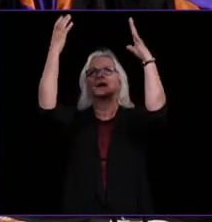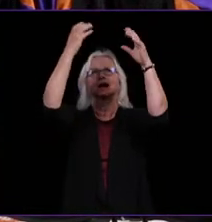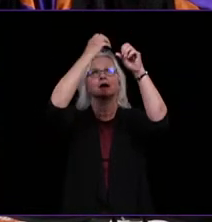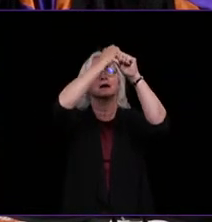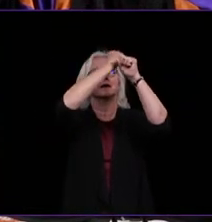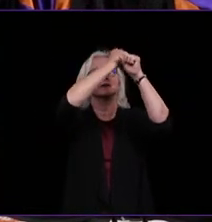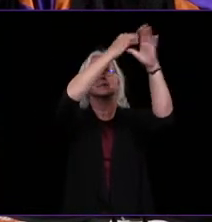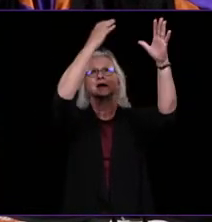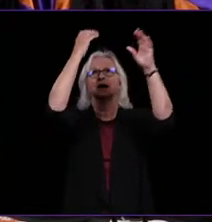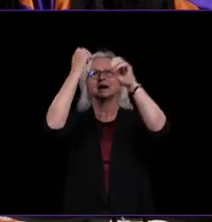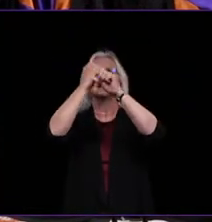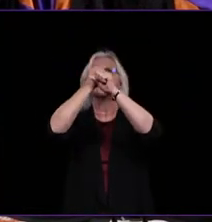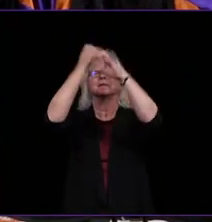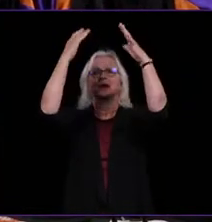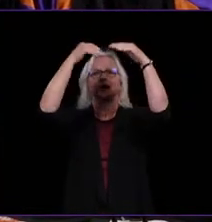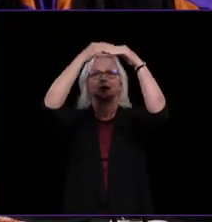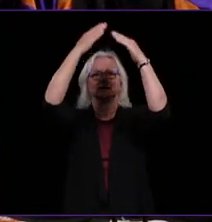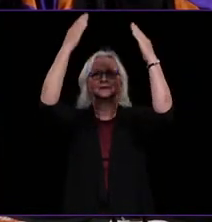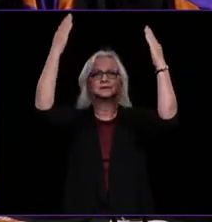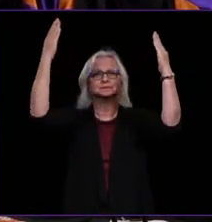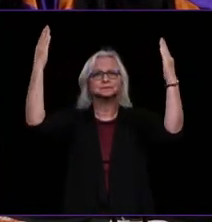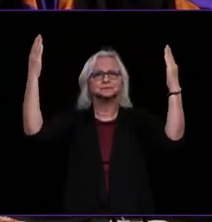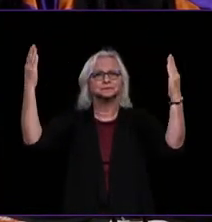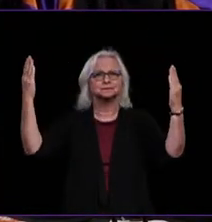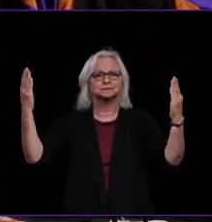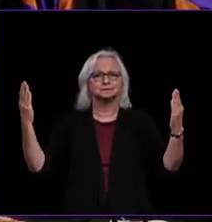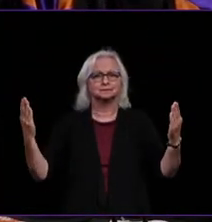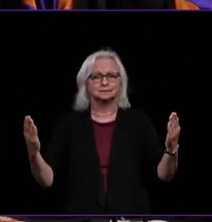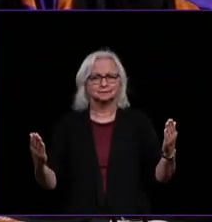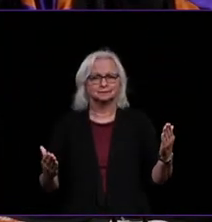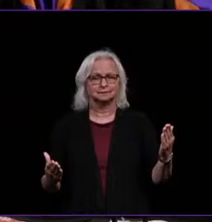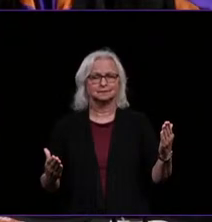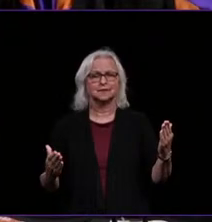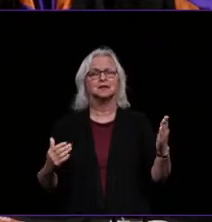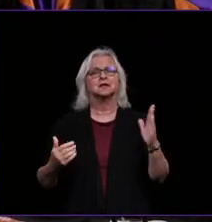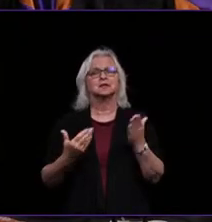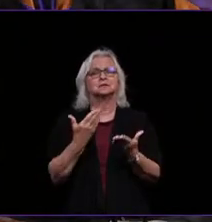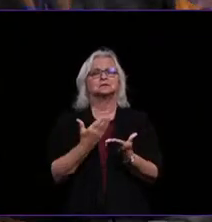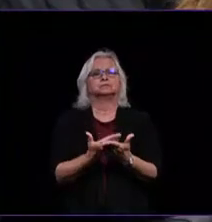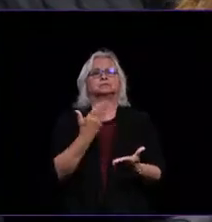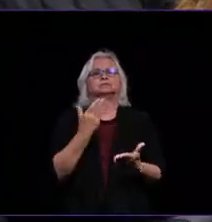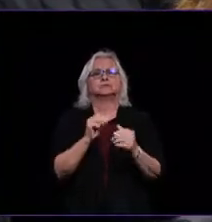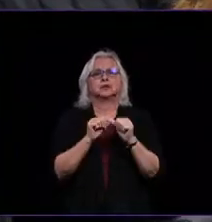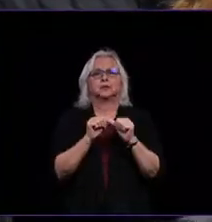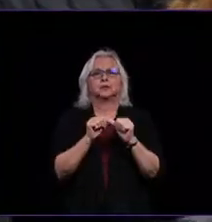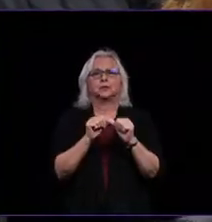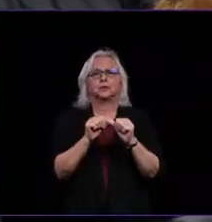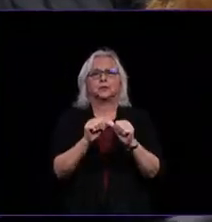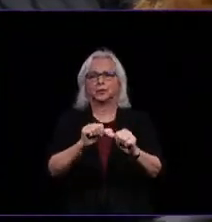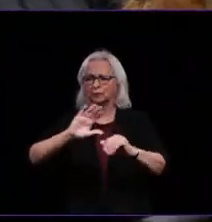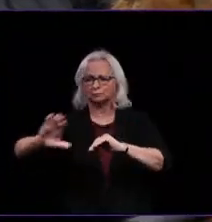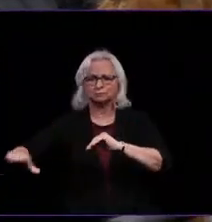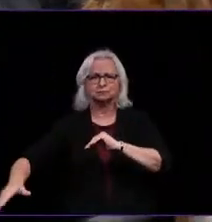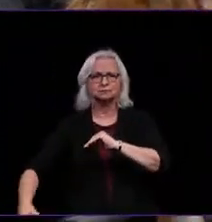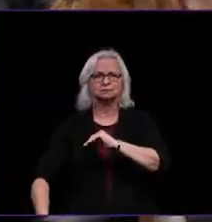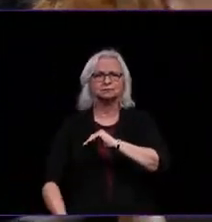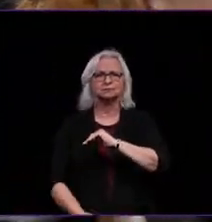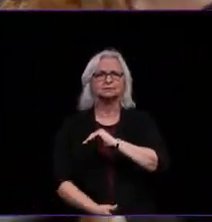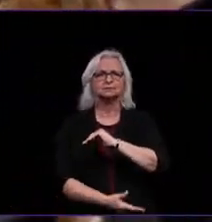bombs bursting in air, gave proof through